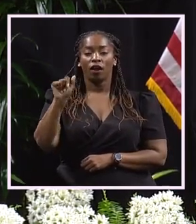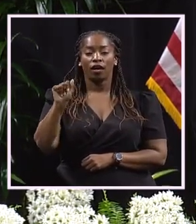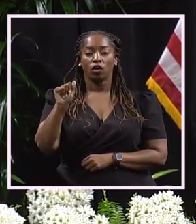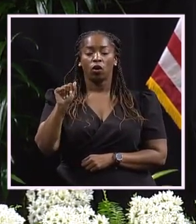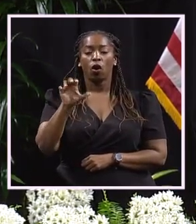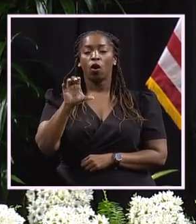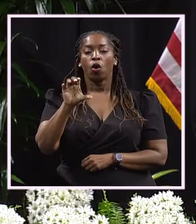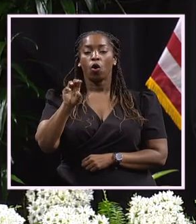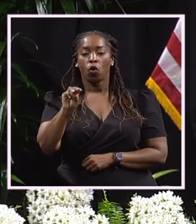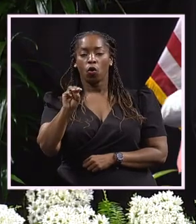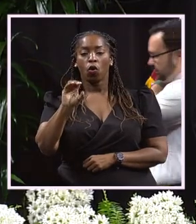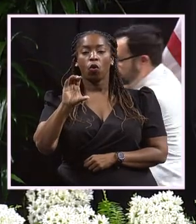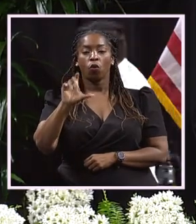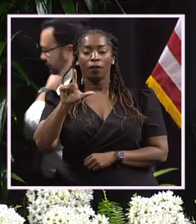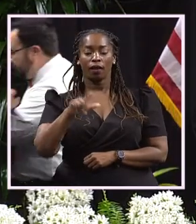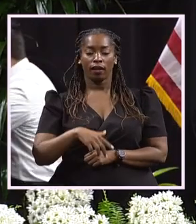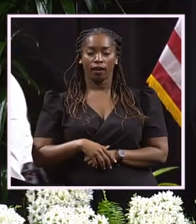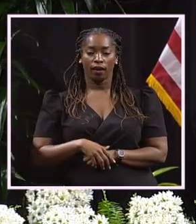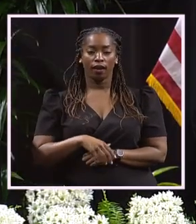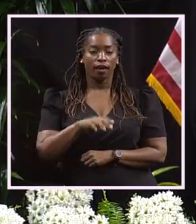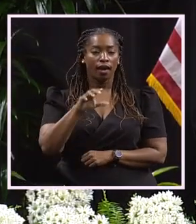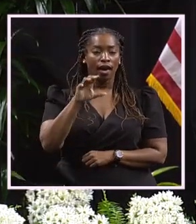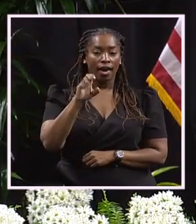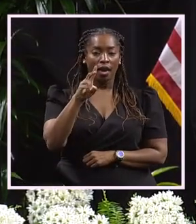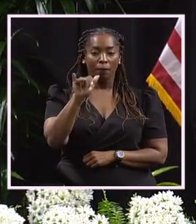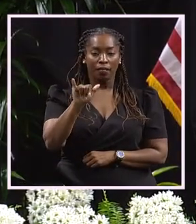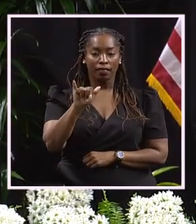Emily Brianne Carmona.